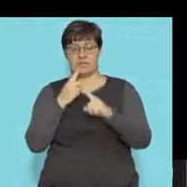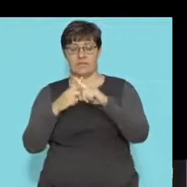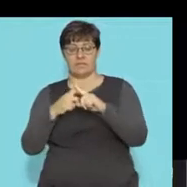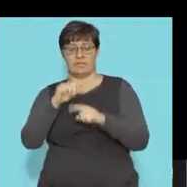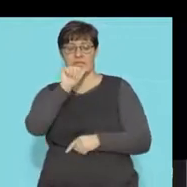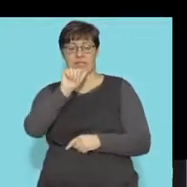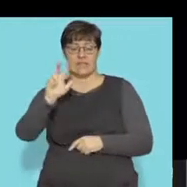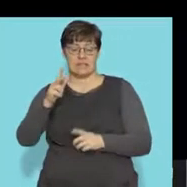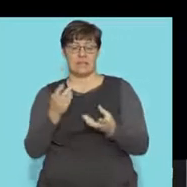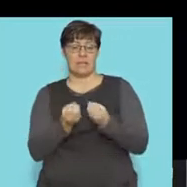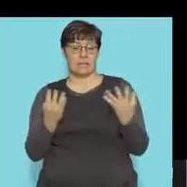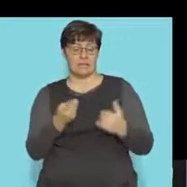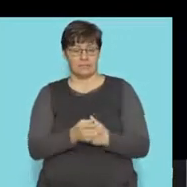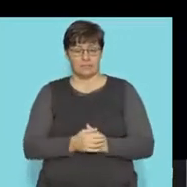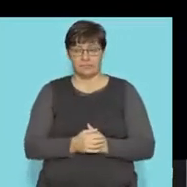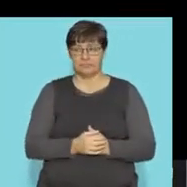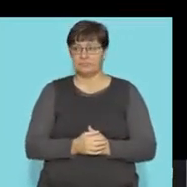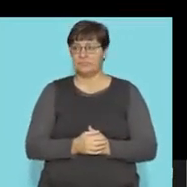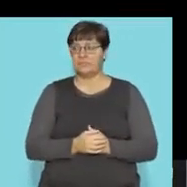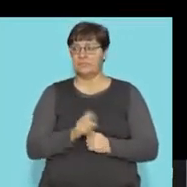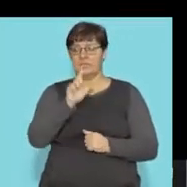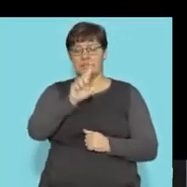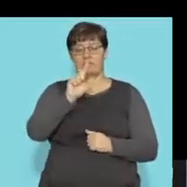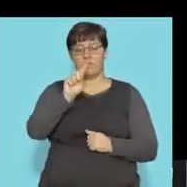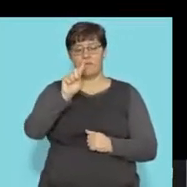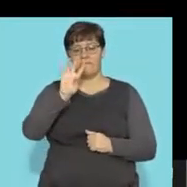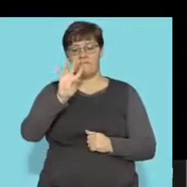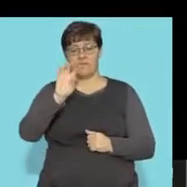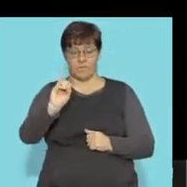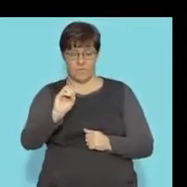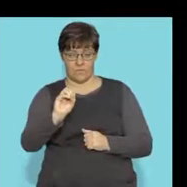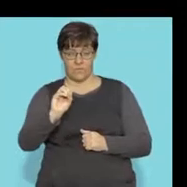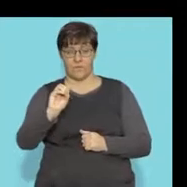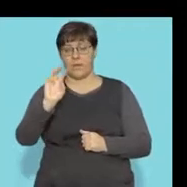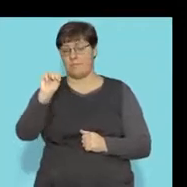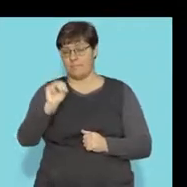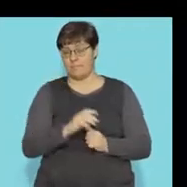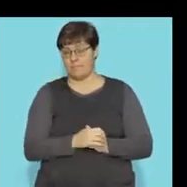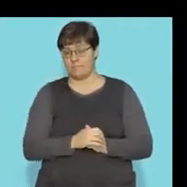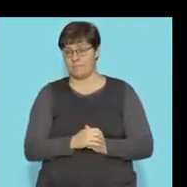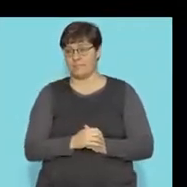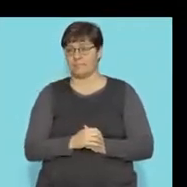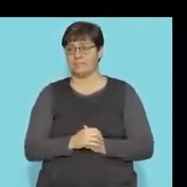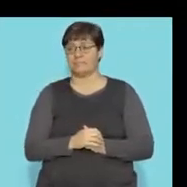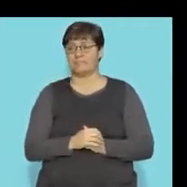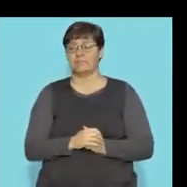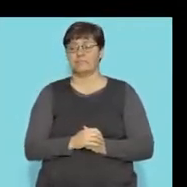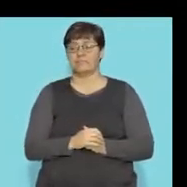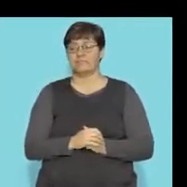105 times 68 is going to give me 7,140.